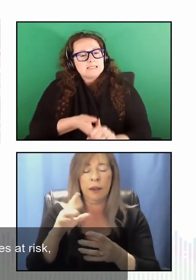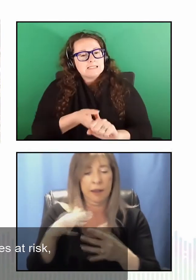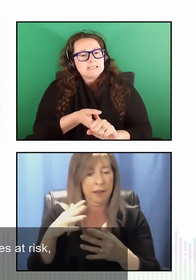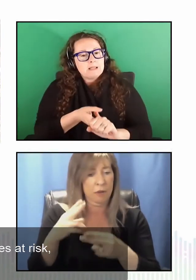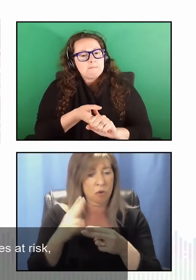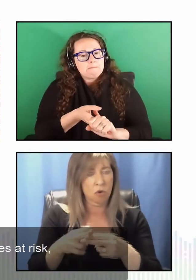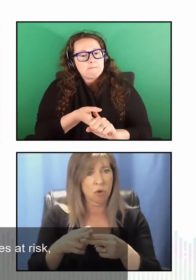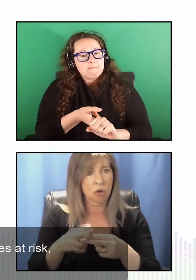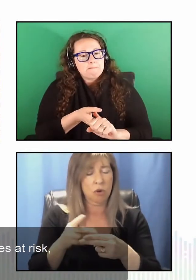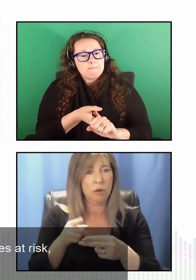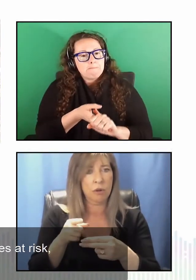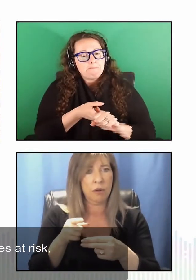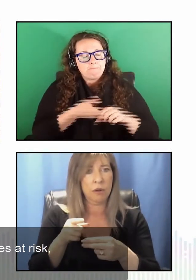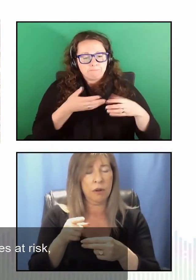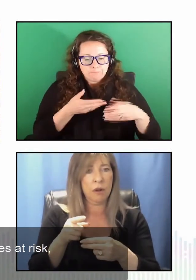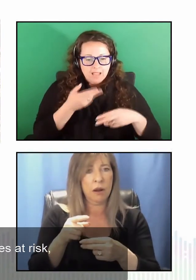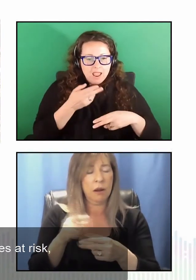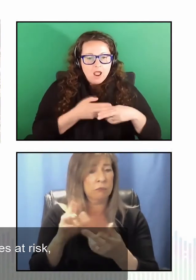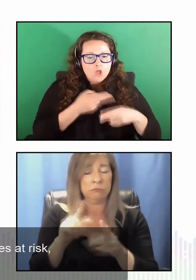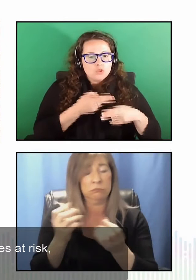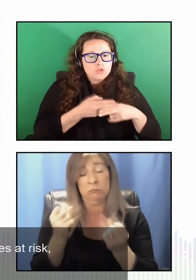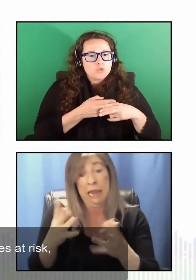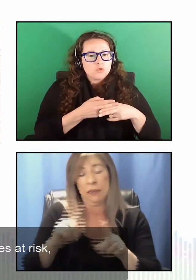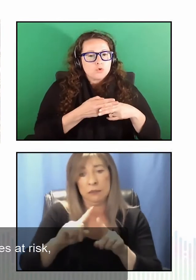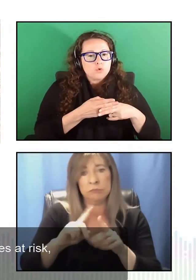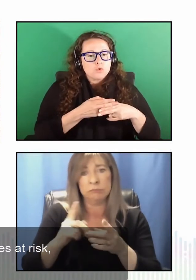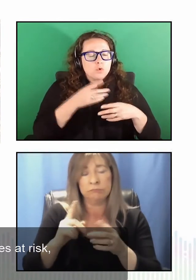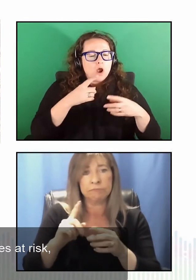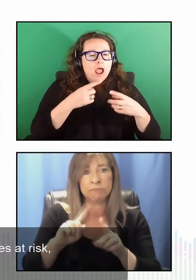he's now involved in many of the